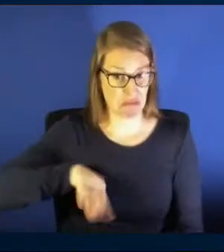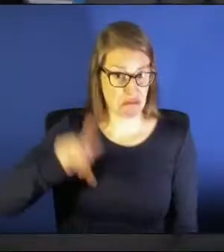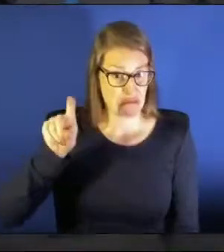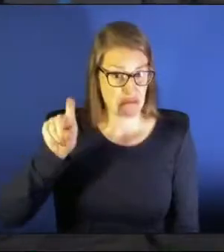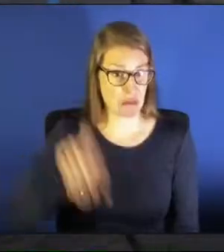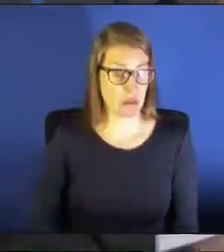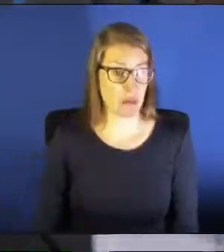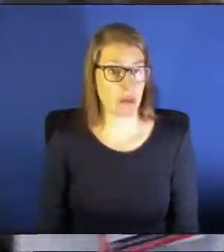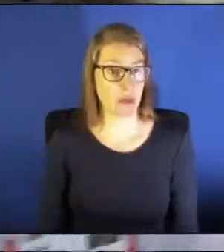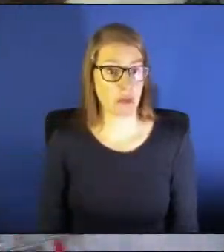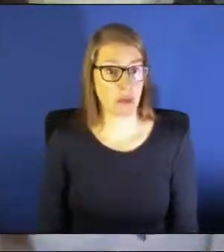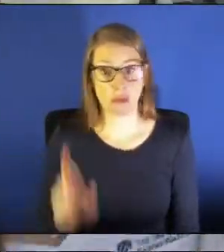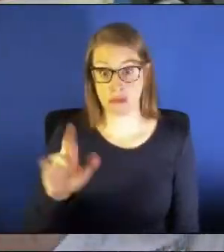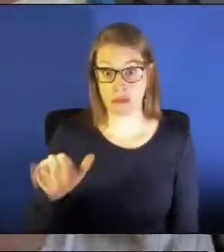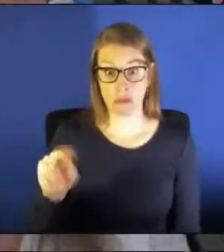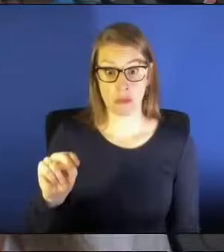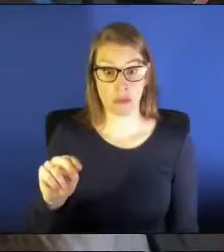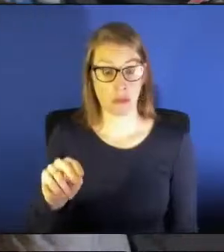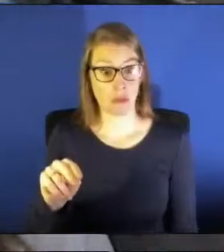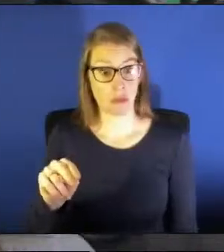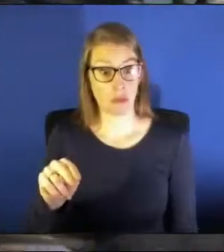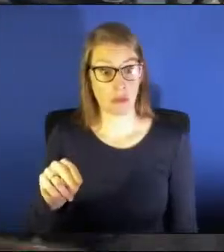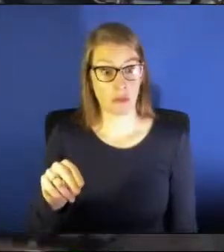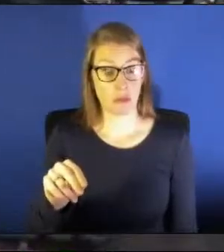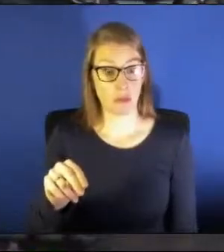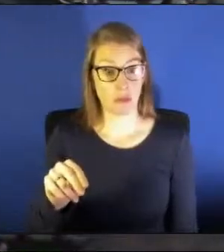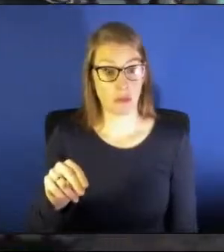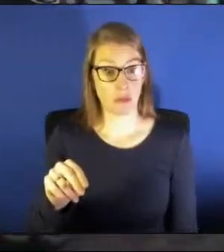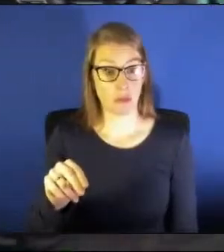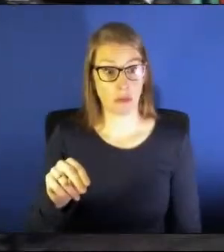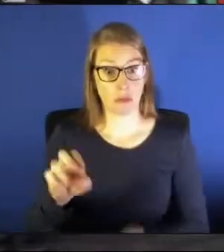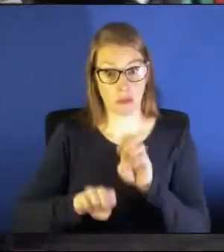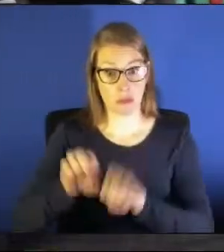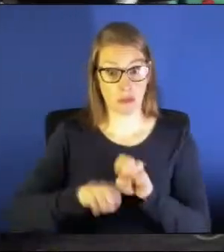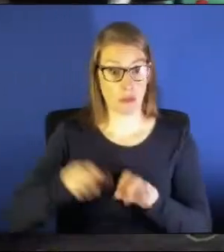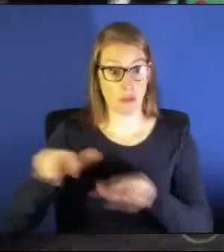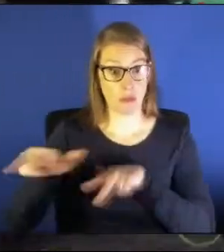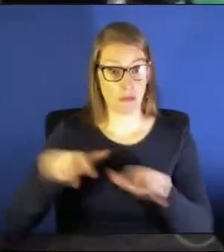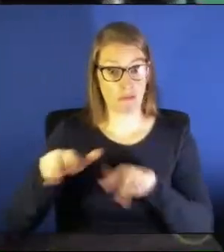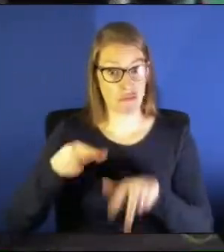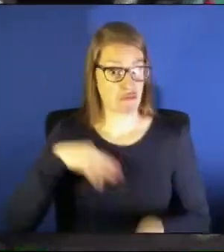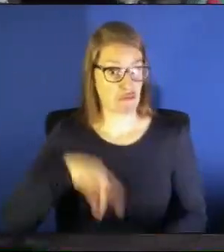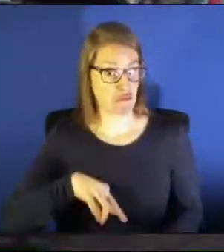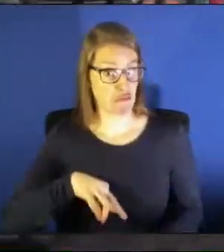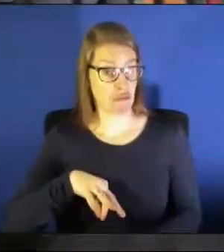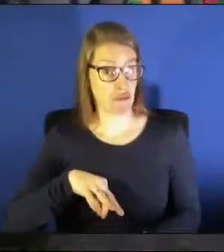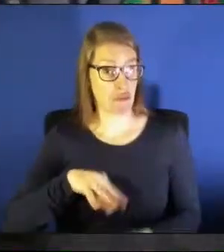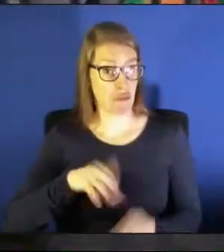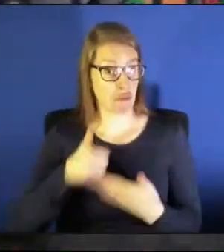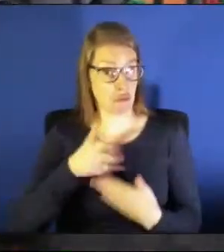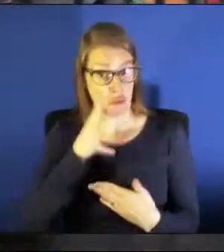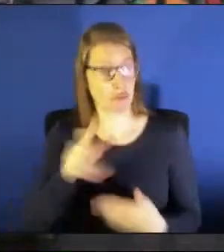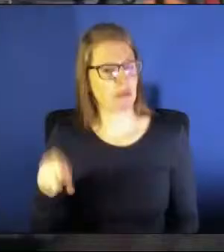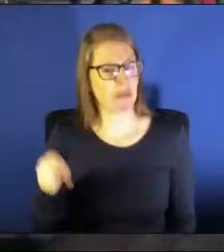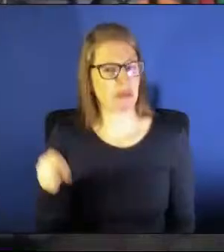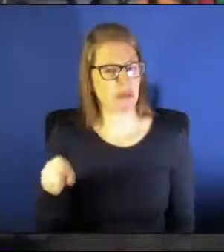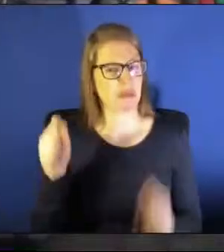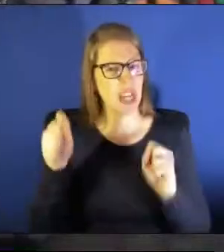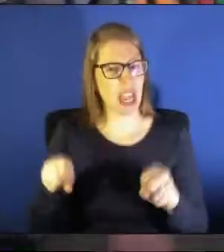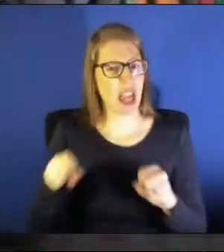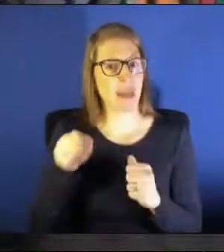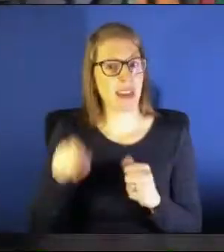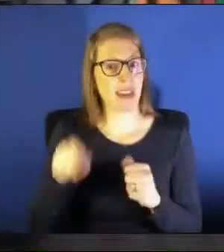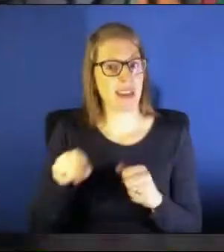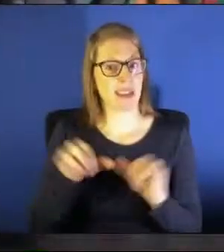Ryan? Yeah, so the question was, would evaluating walking be beneficial? And I think we certainly could do that with this system. It